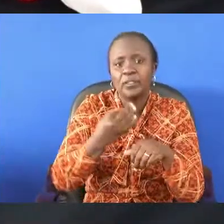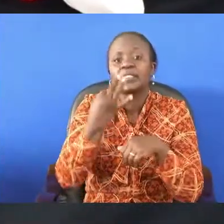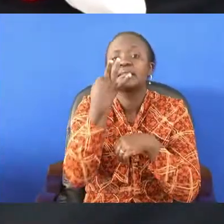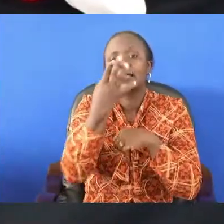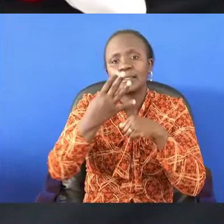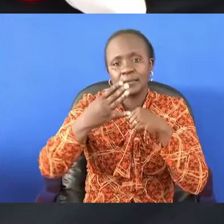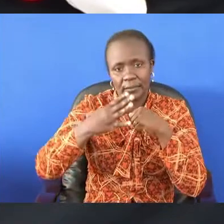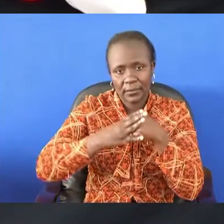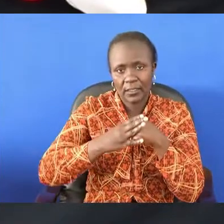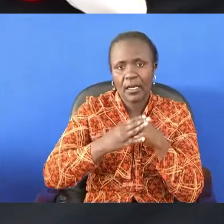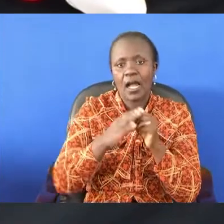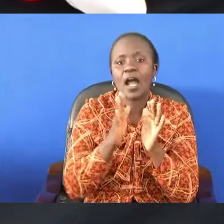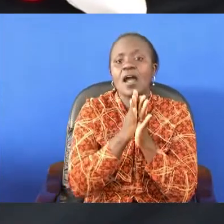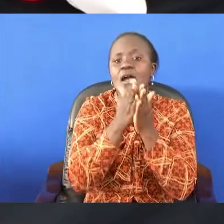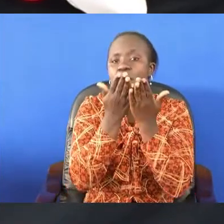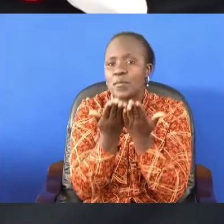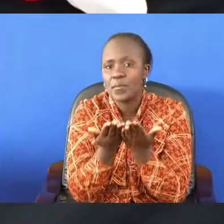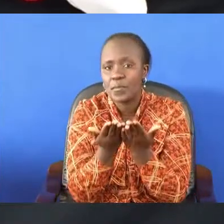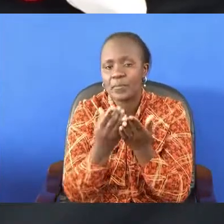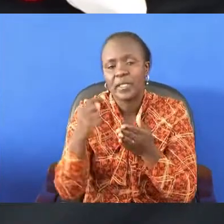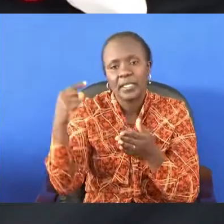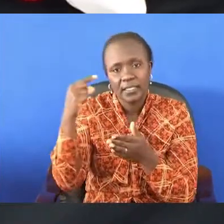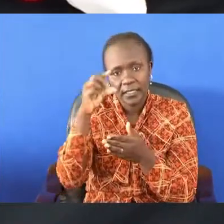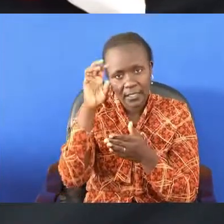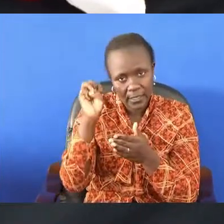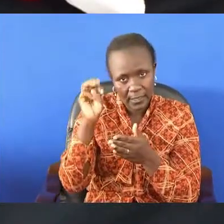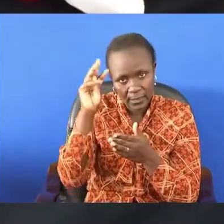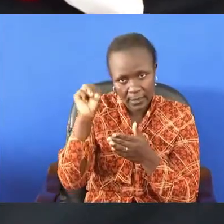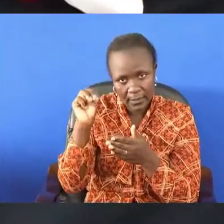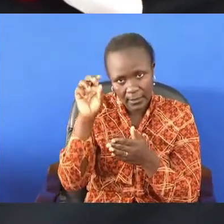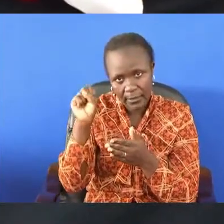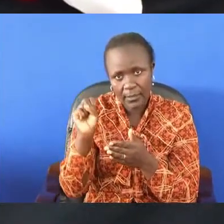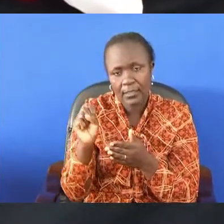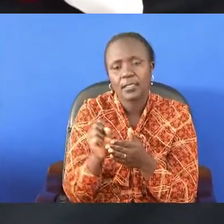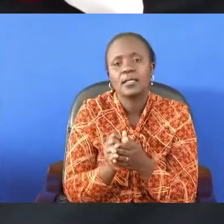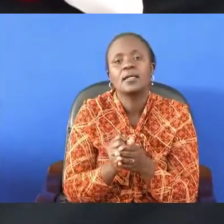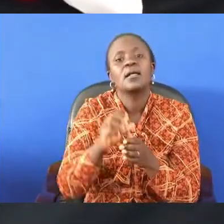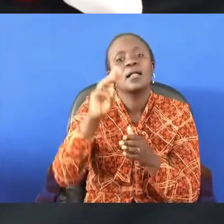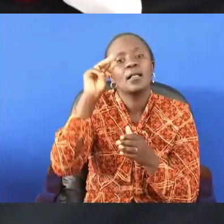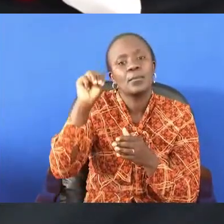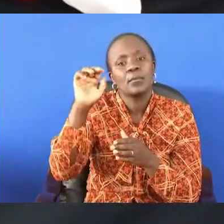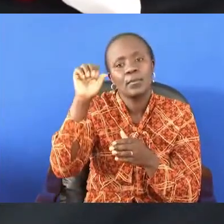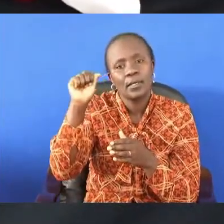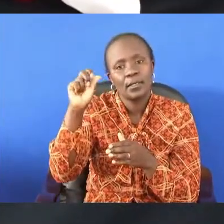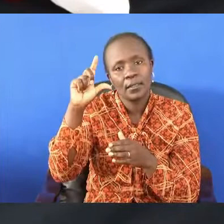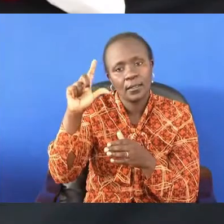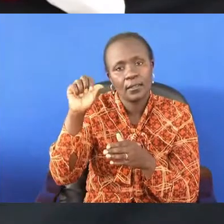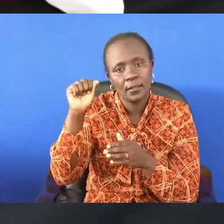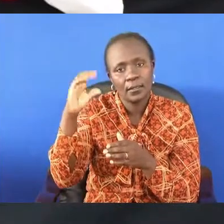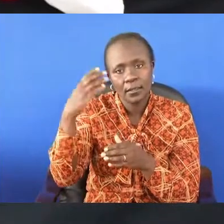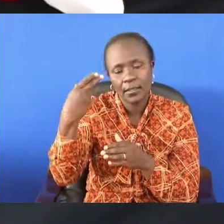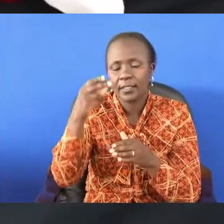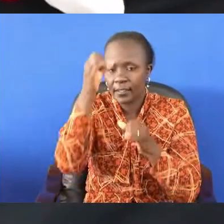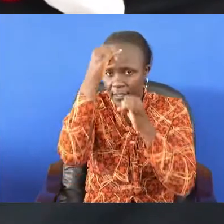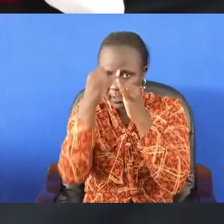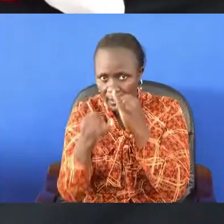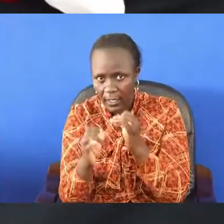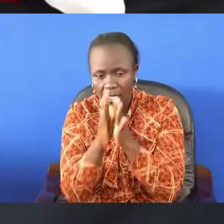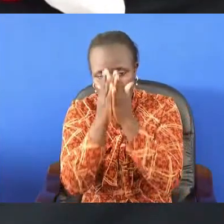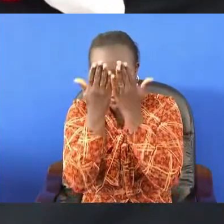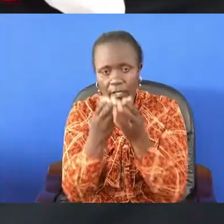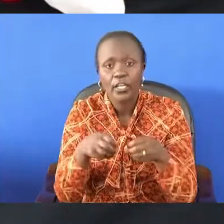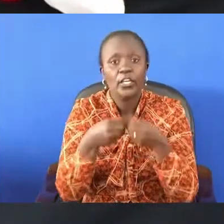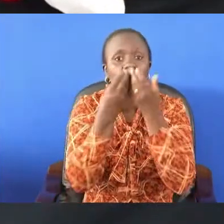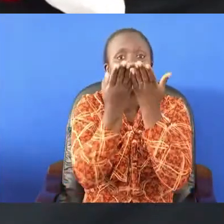39 books, Genesis being the first book and Malachi being the last one. So I'm going to give